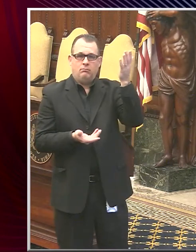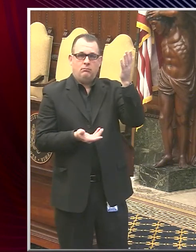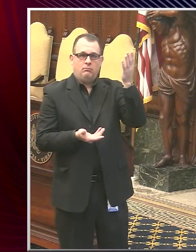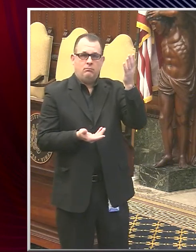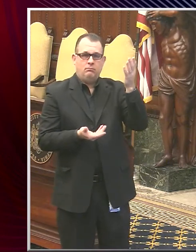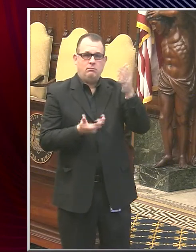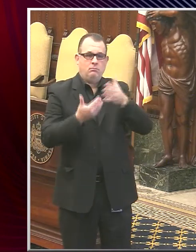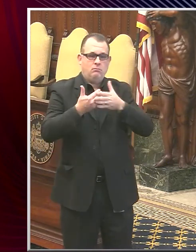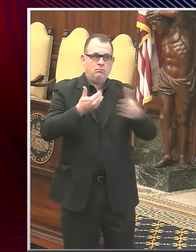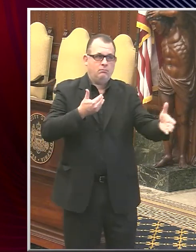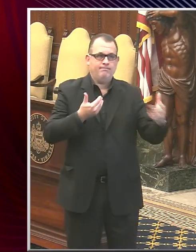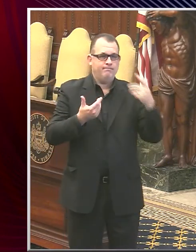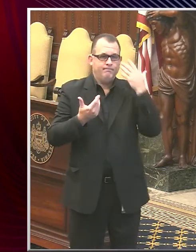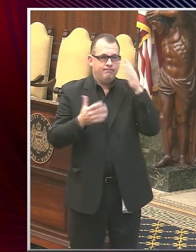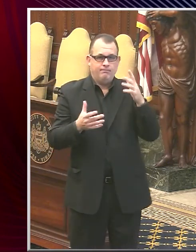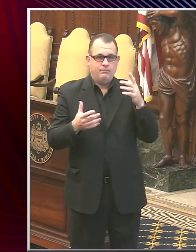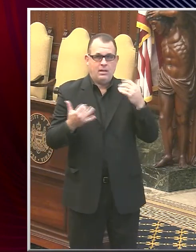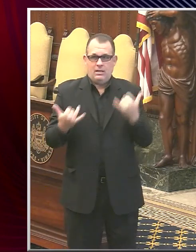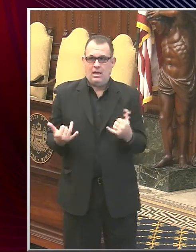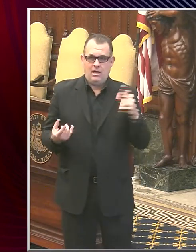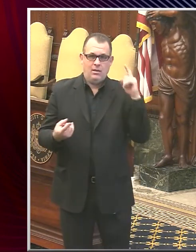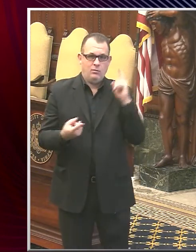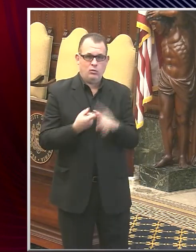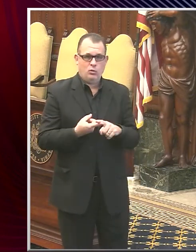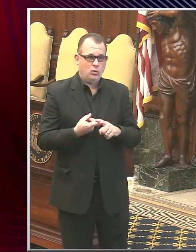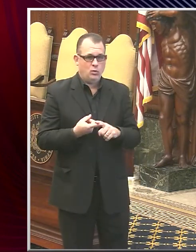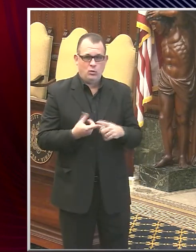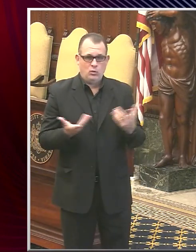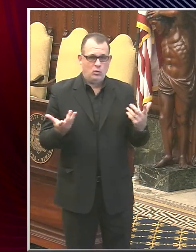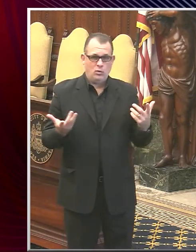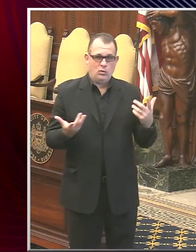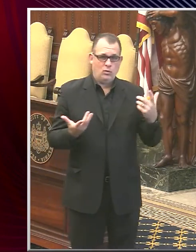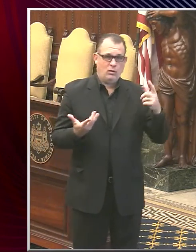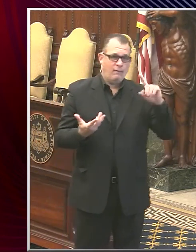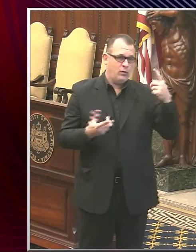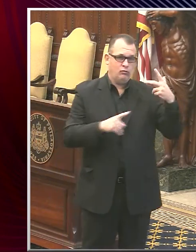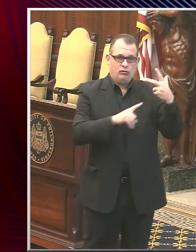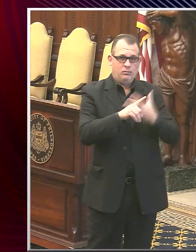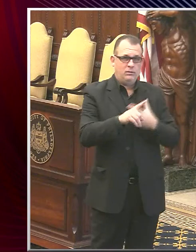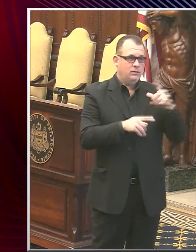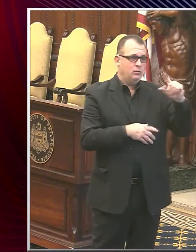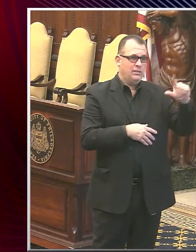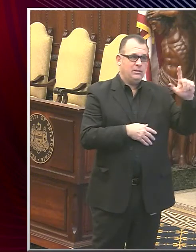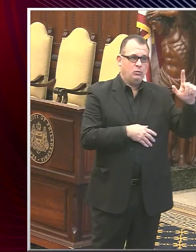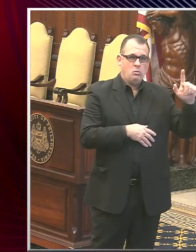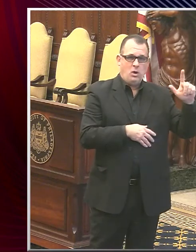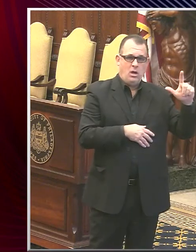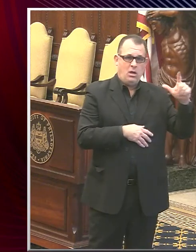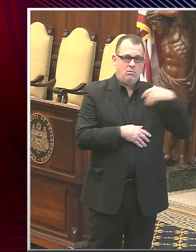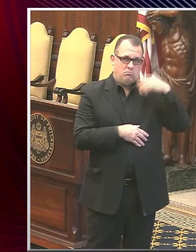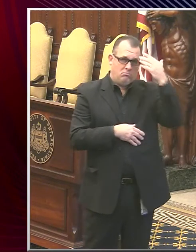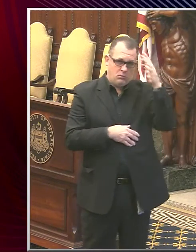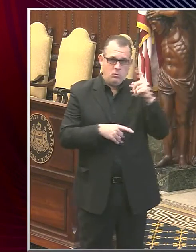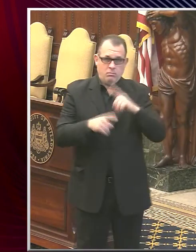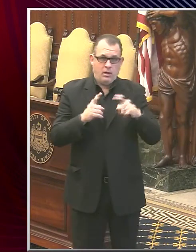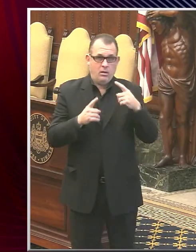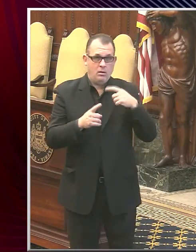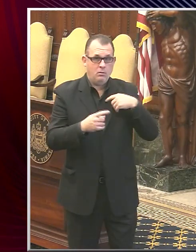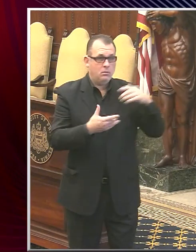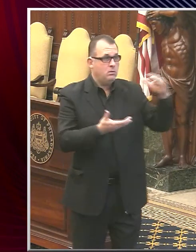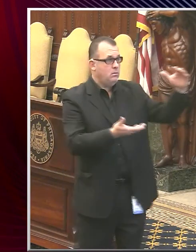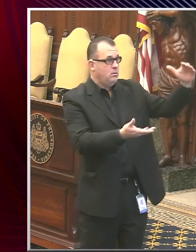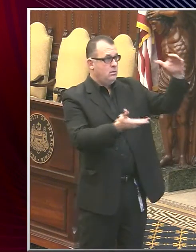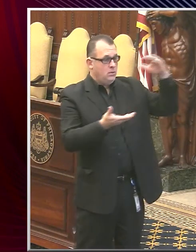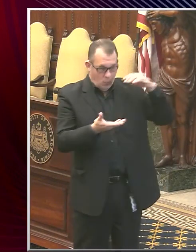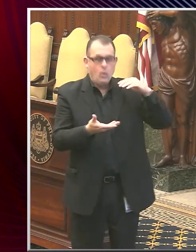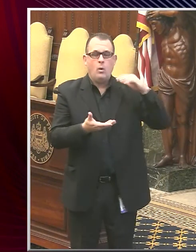part of 2021, but we will disseminate the vaccine as quickly as we get it. Lo único que puedo decir es que todavía en este momento no